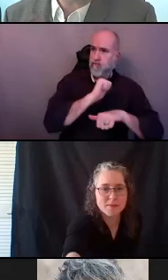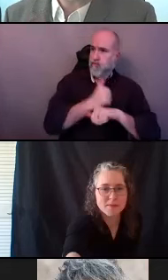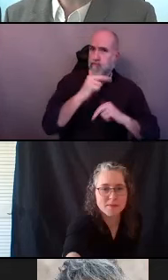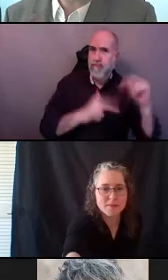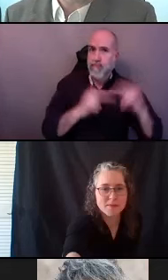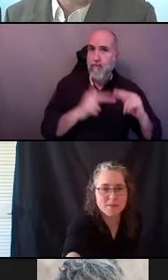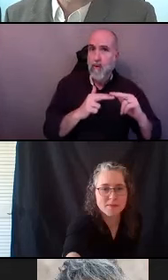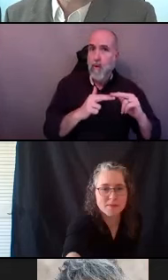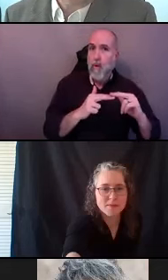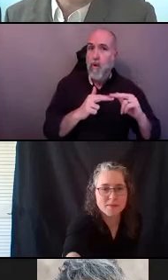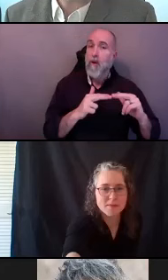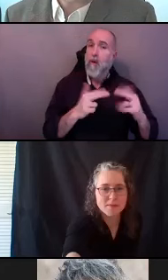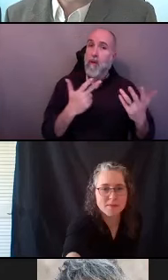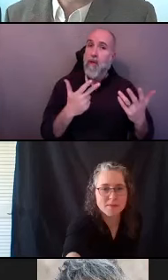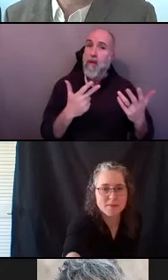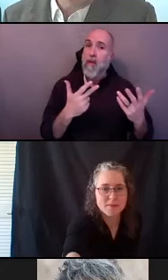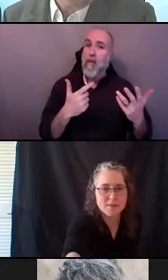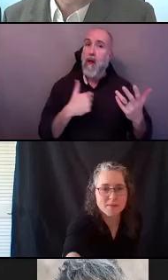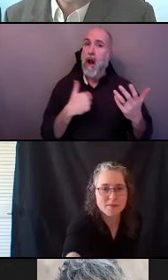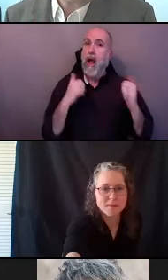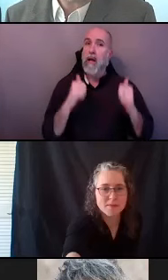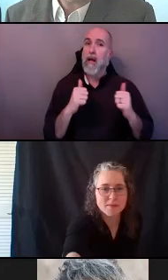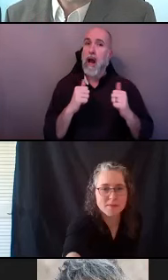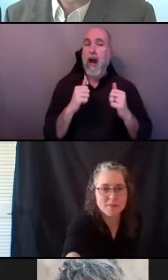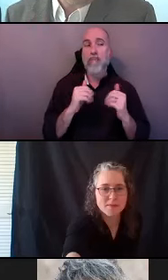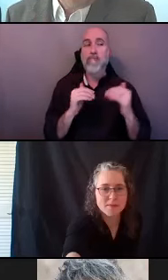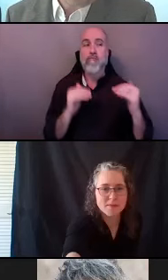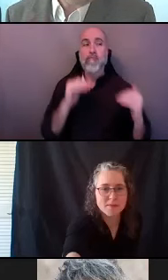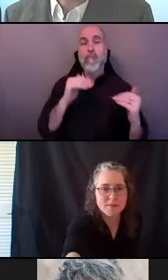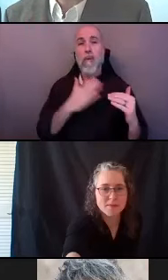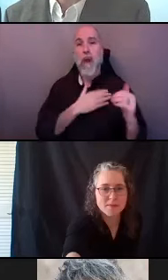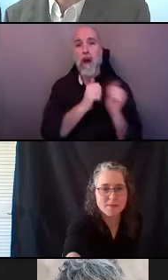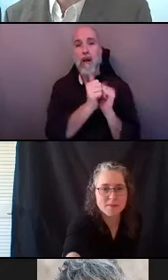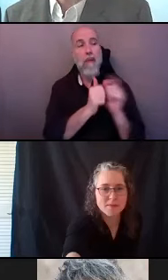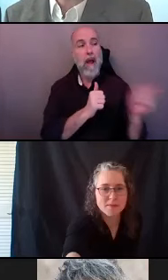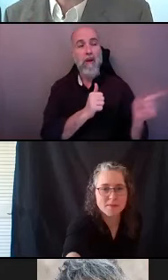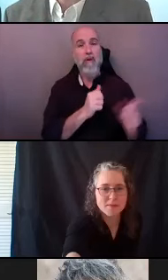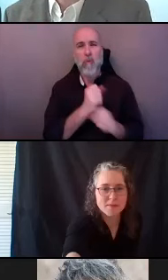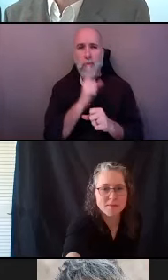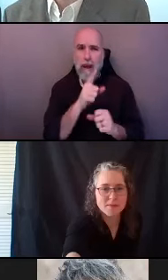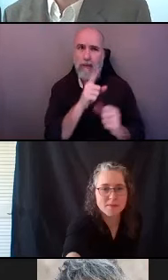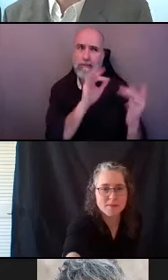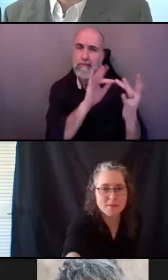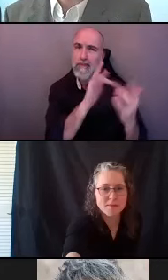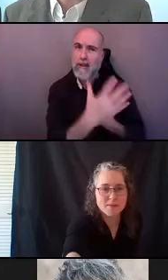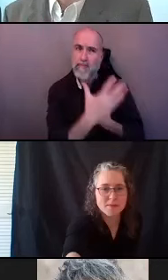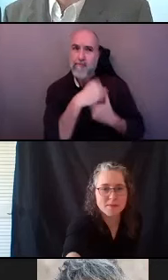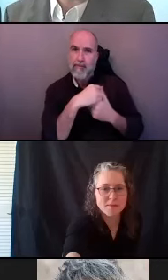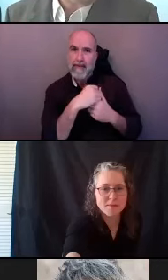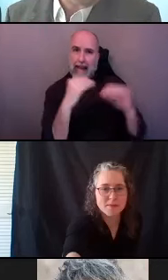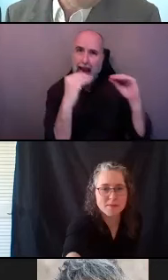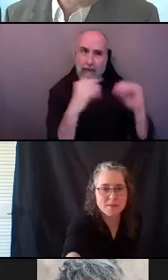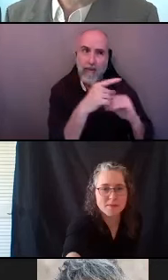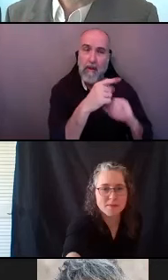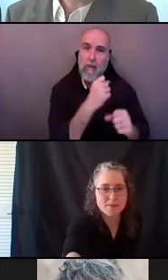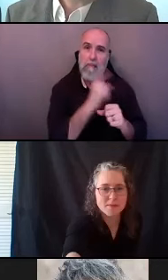then would feel they have a leg up on their competitors. So build them into your partnership, educate them, and get them